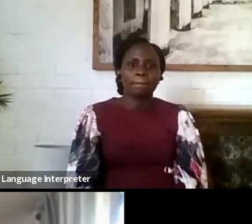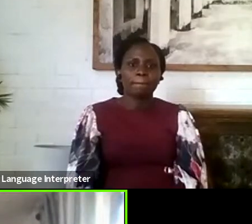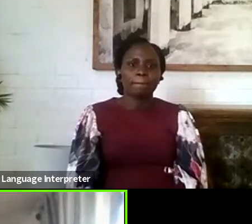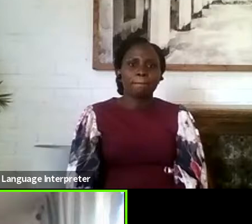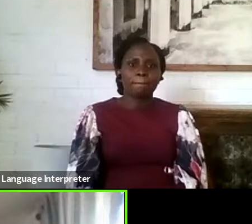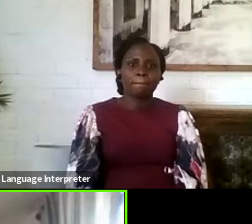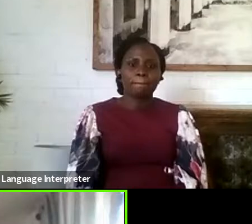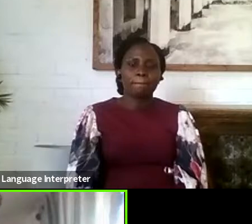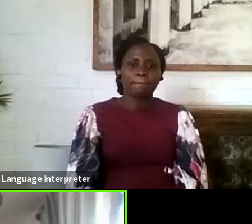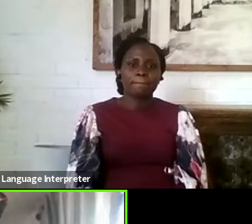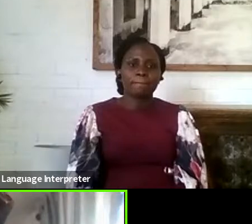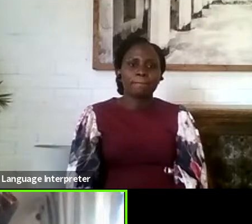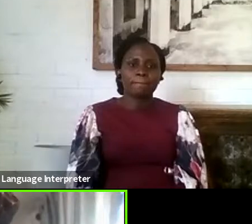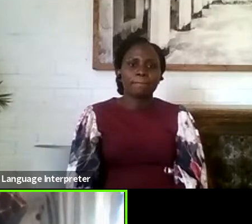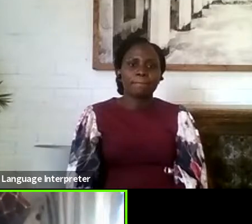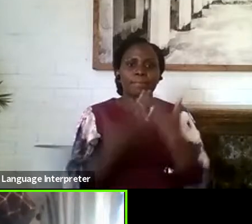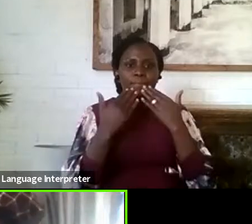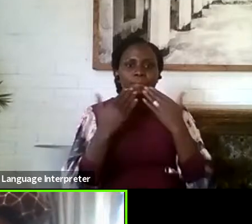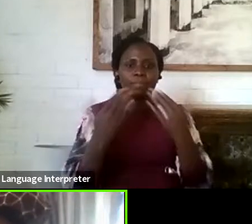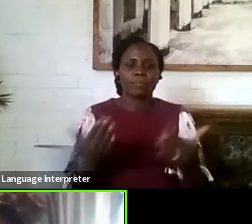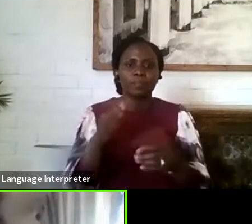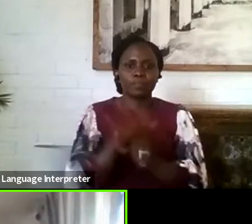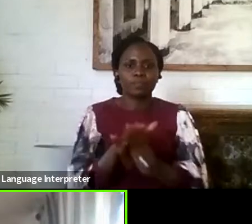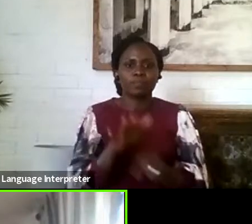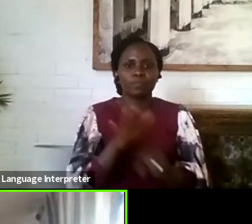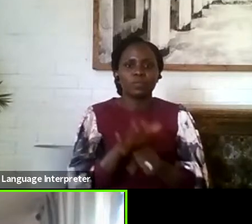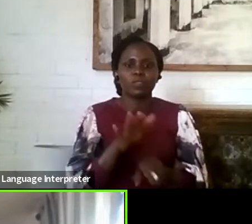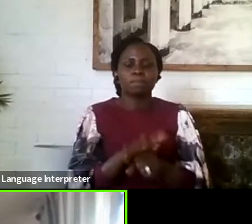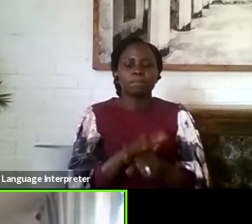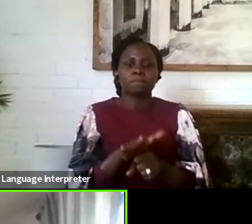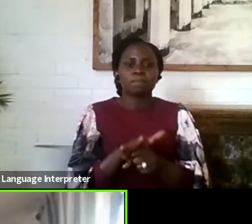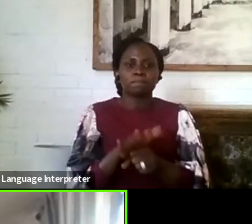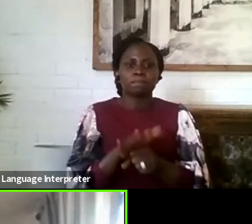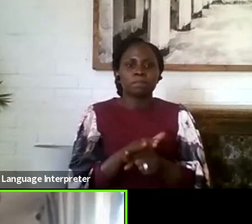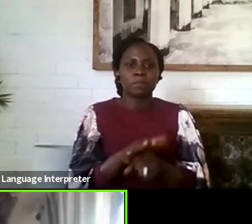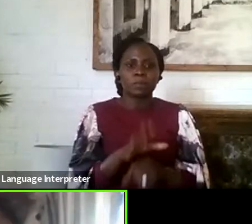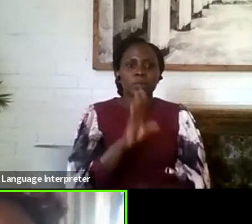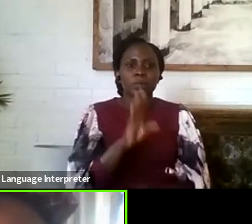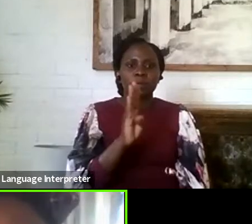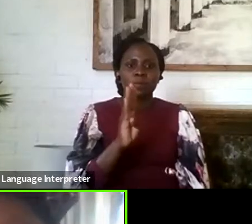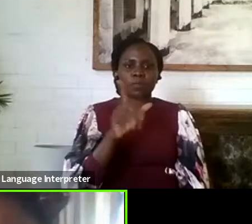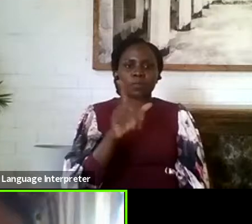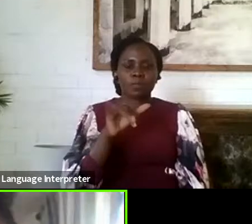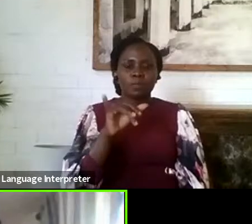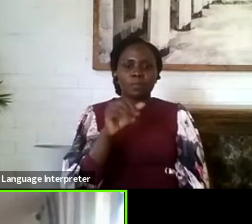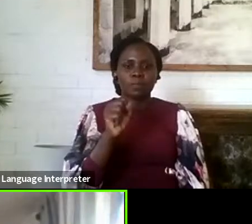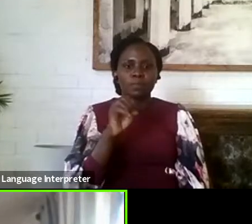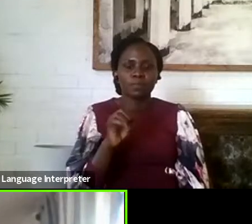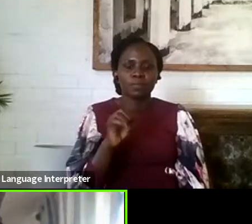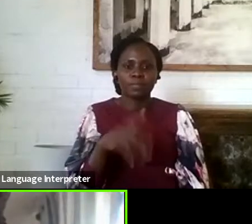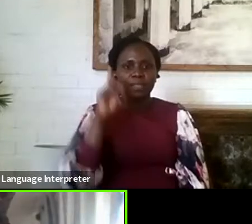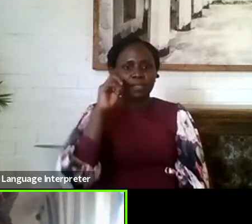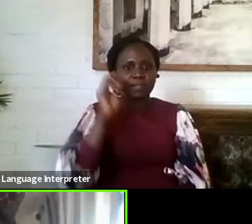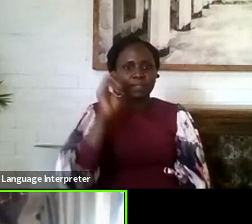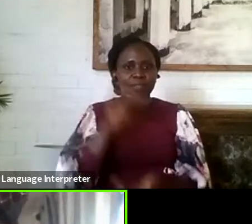Thank you very much for that, Blaise. I don't know, I feel like I should have just left it all to you. You did a